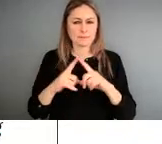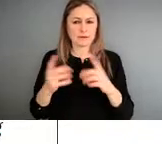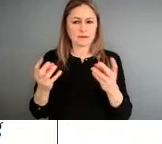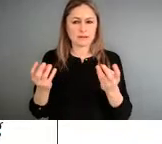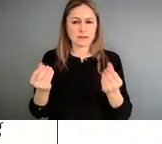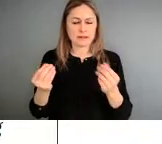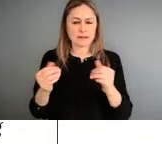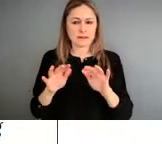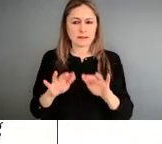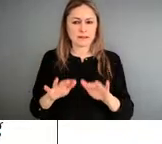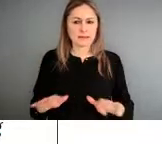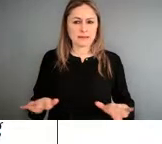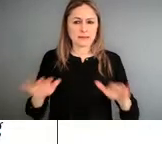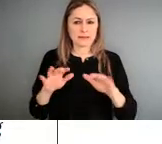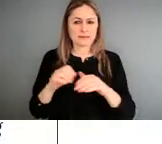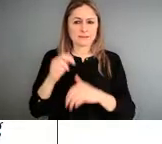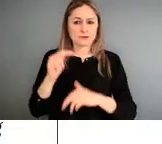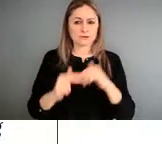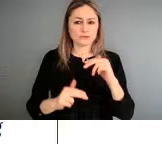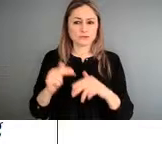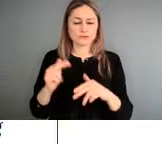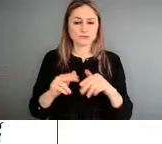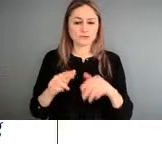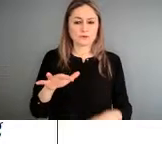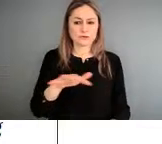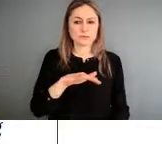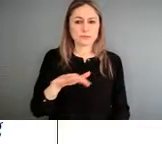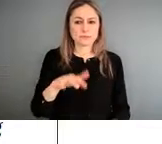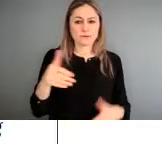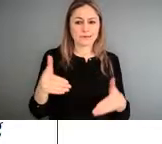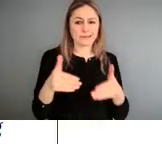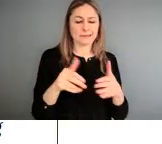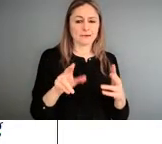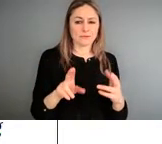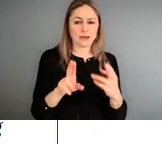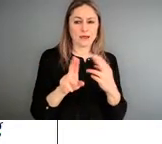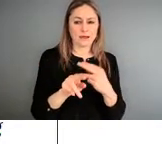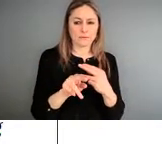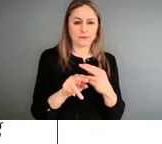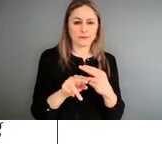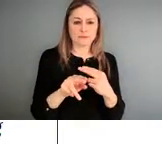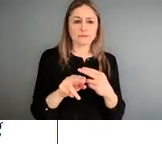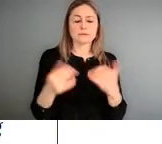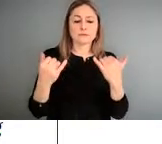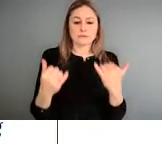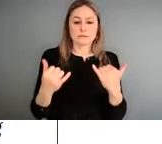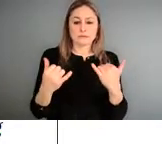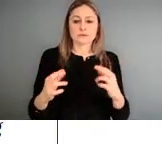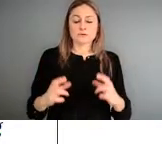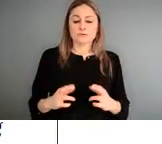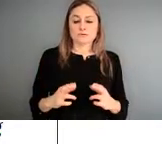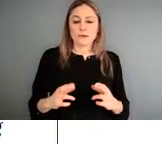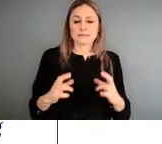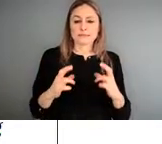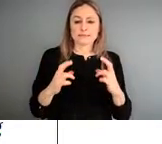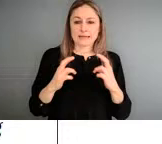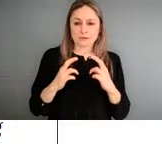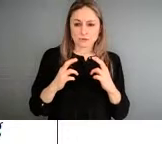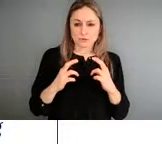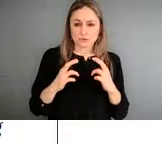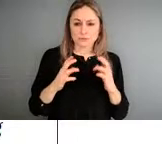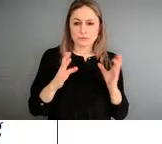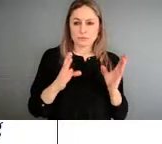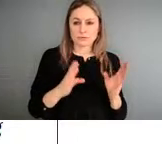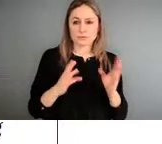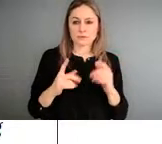in the construction zones, if you will, near the highway that is currently residential, and then basically